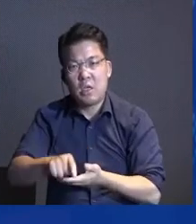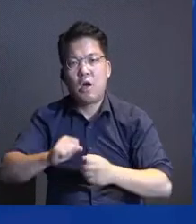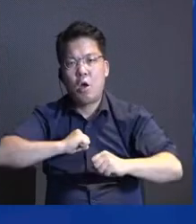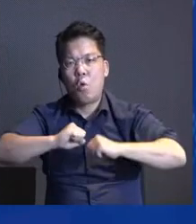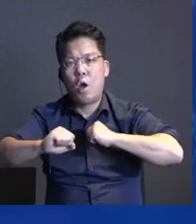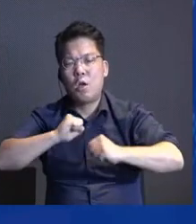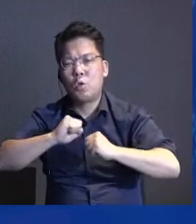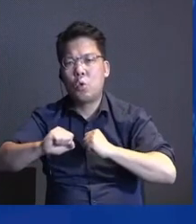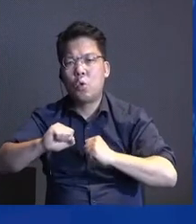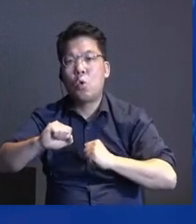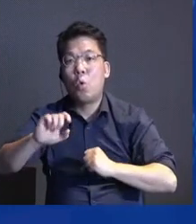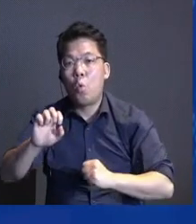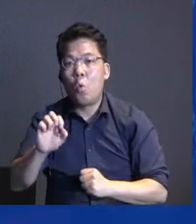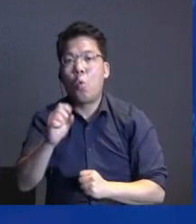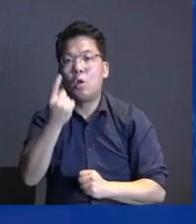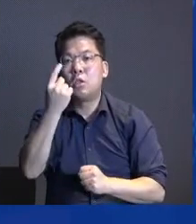people,